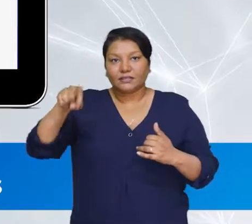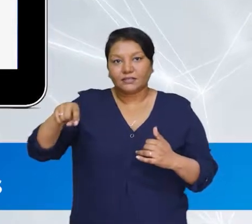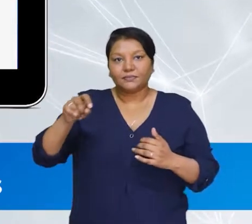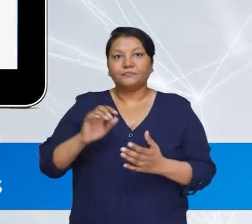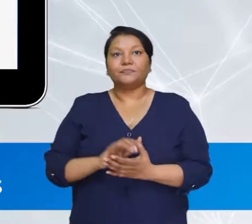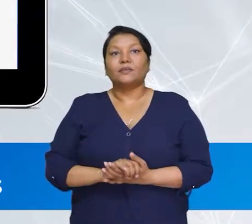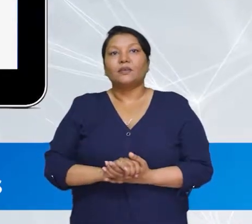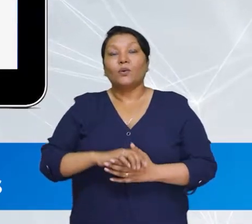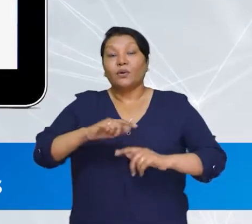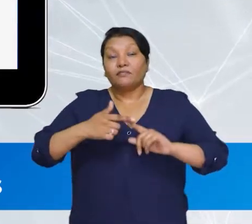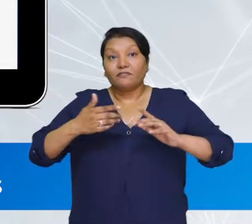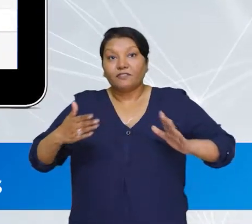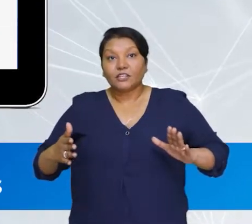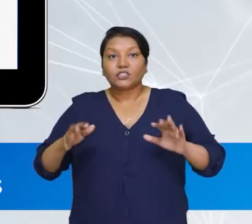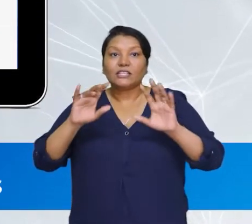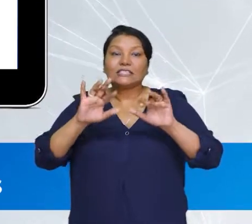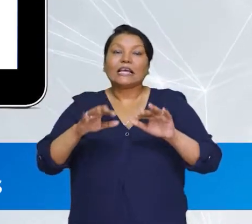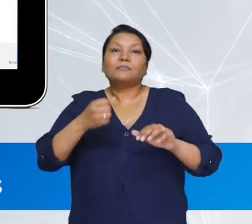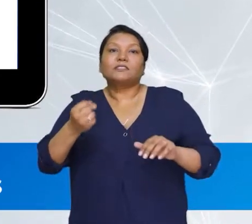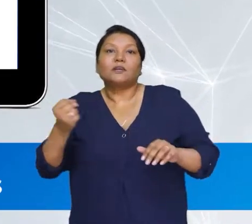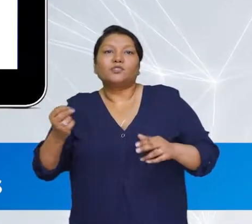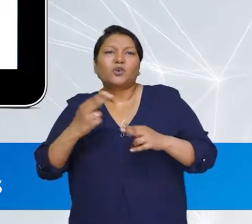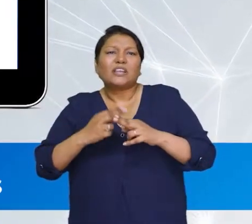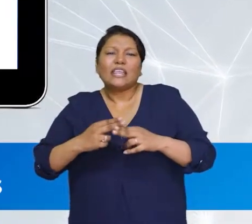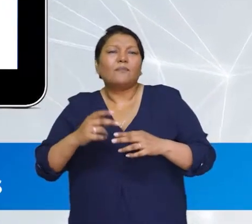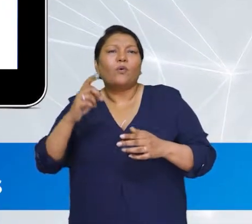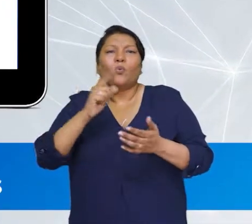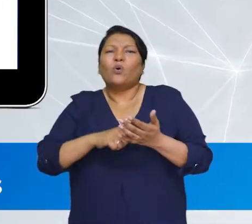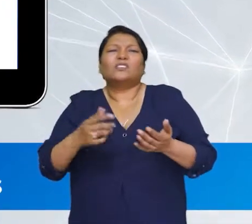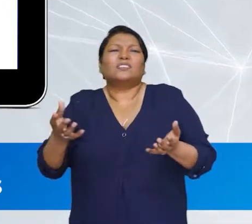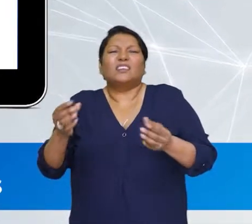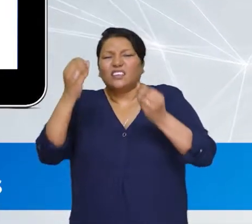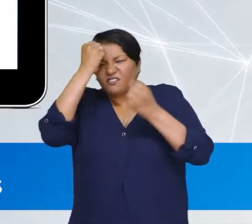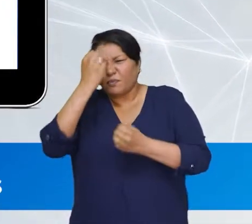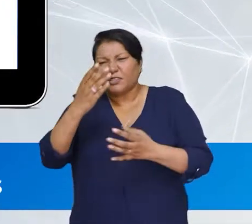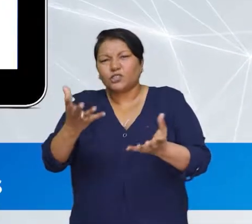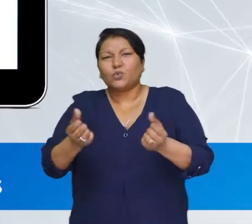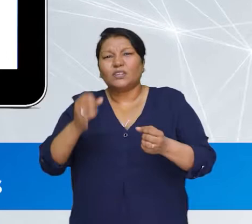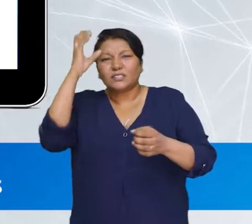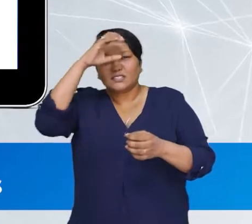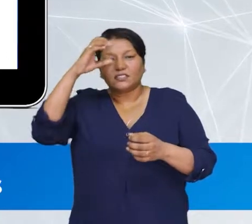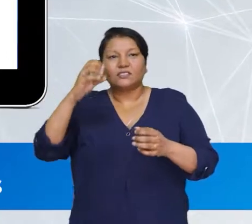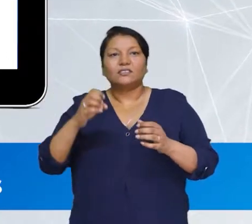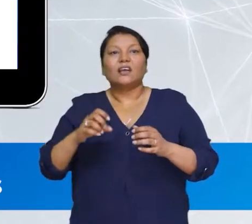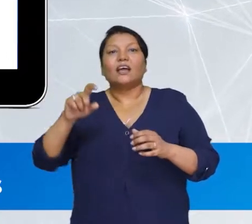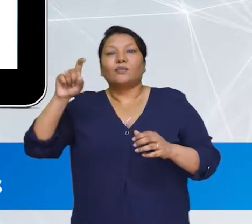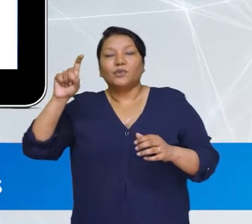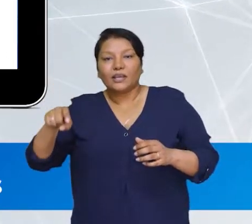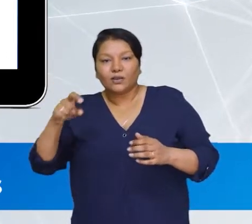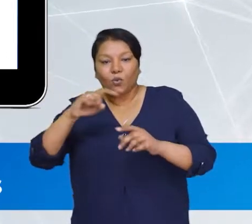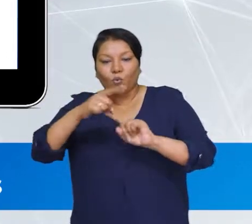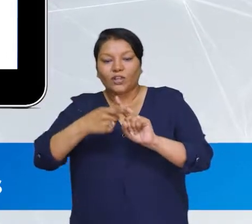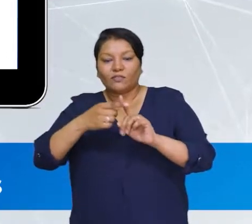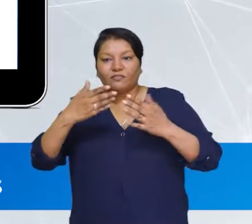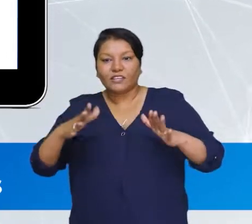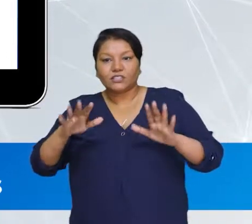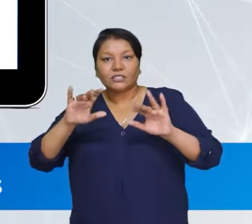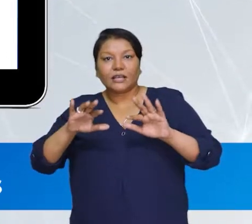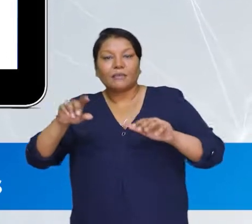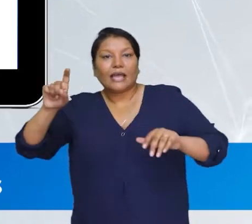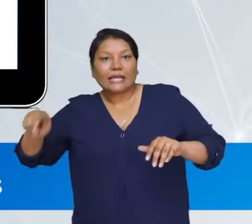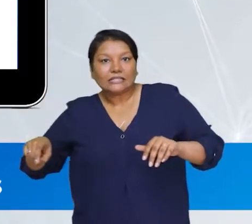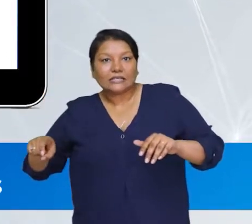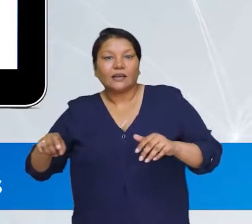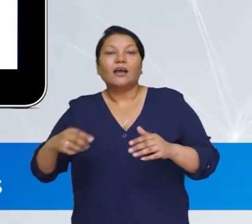www.google.com. Now click Enter. Type in your topic in the search box of the search engine. Click